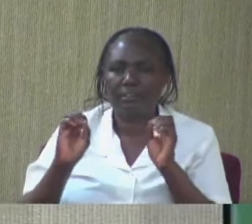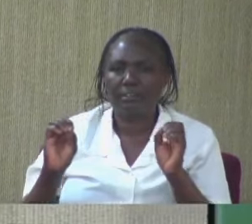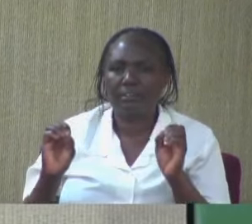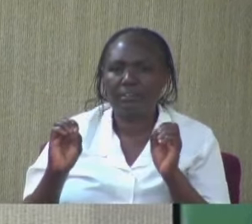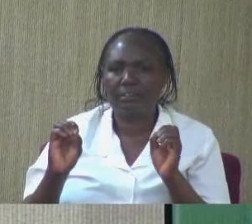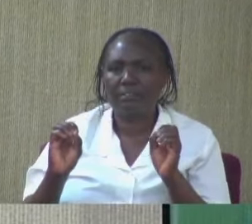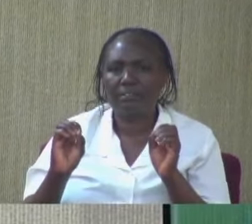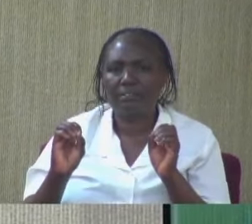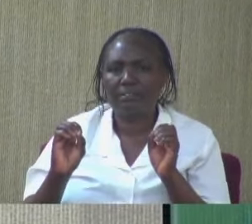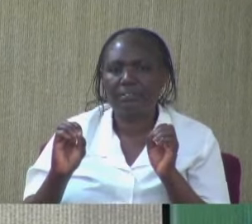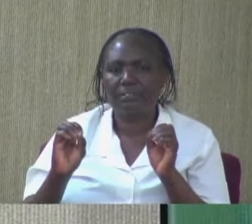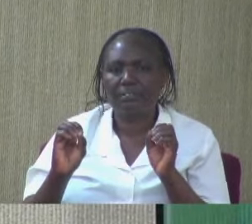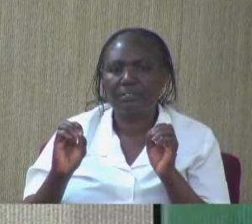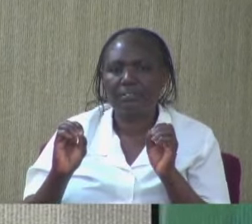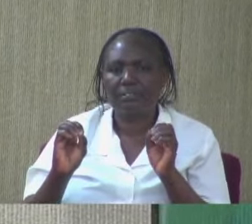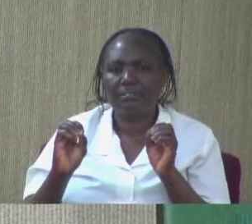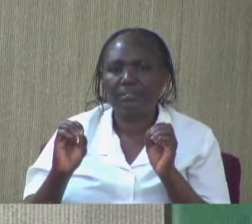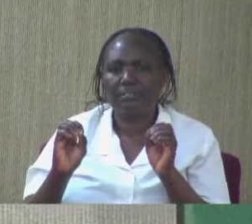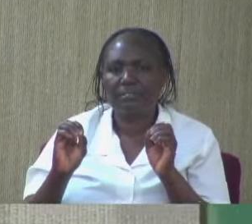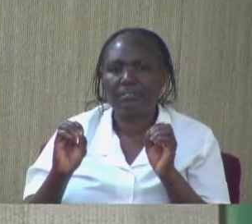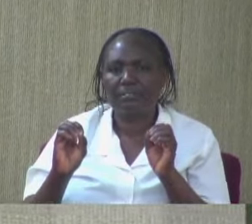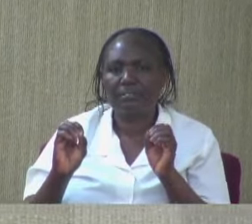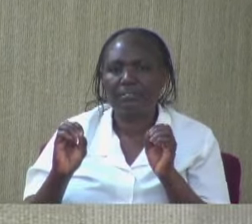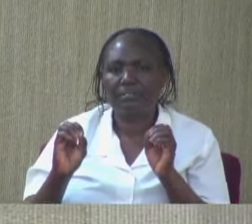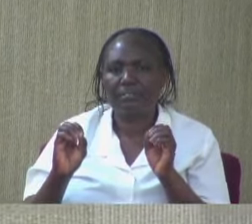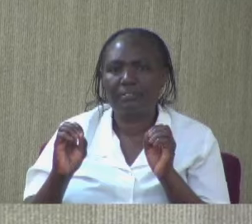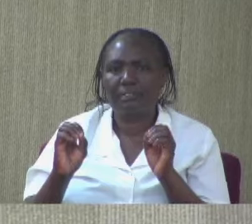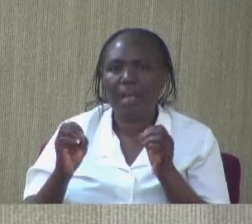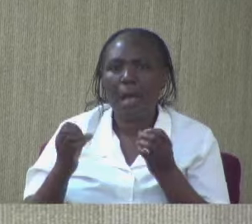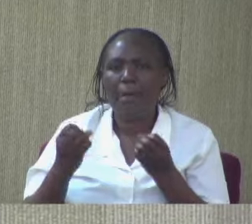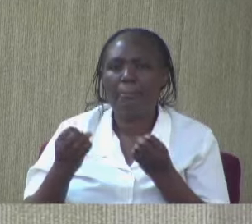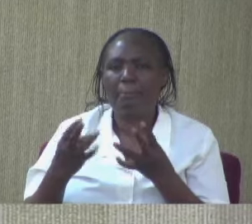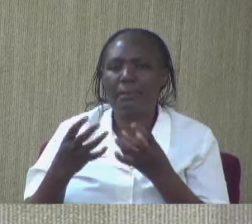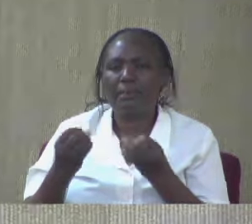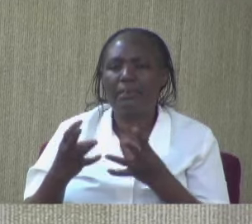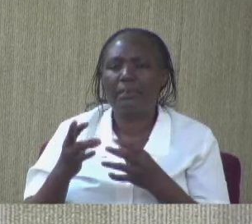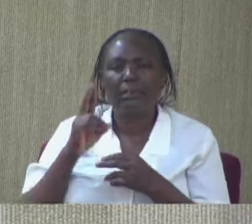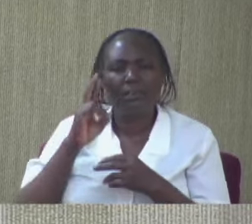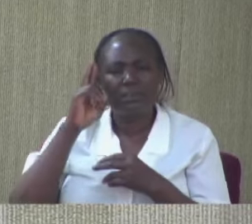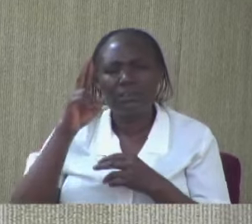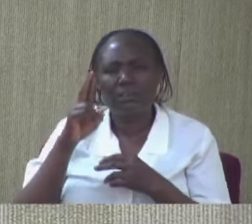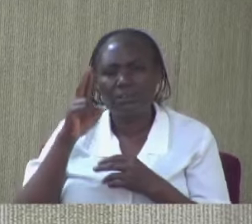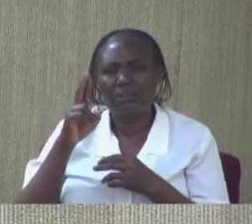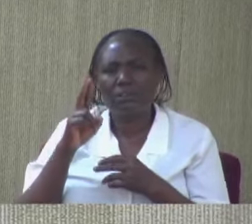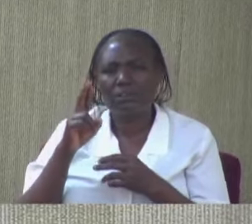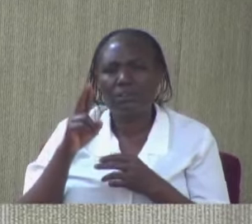Now, there are many causes for stroke. Don't you agree?